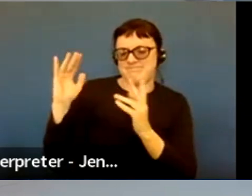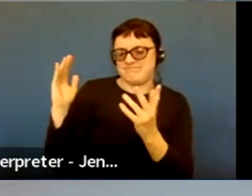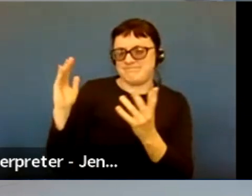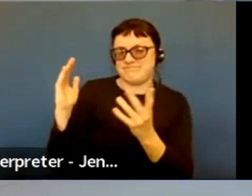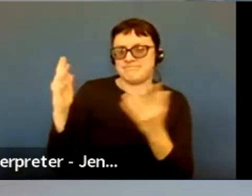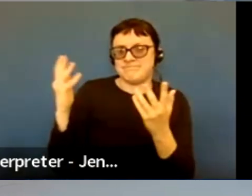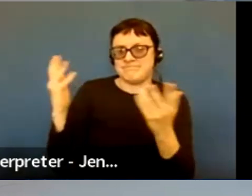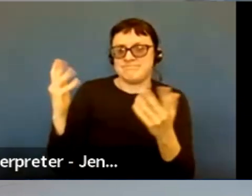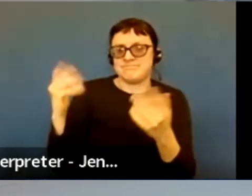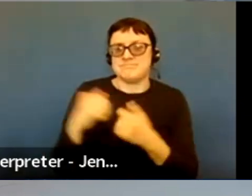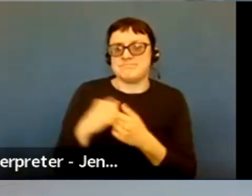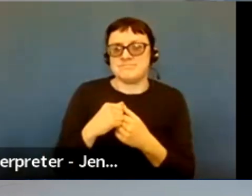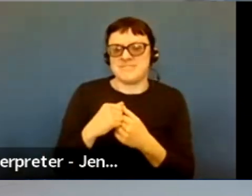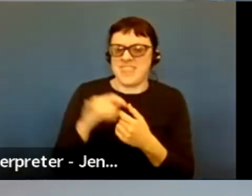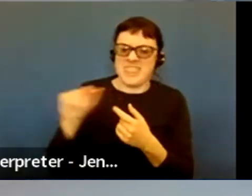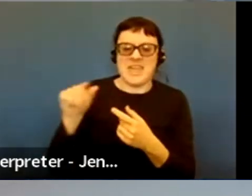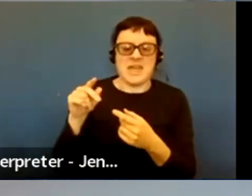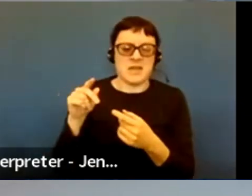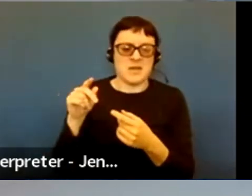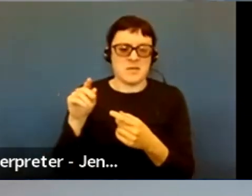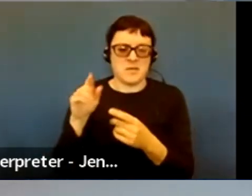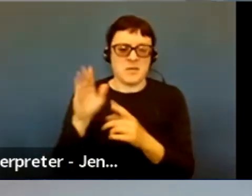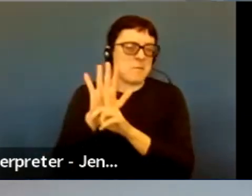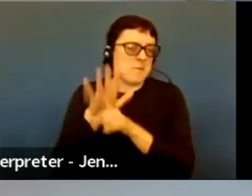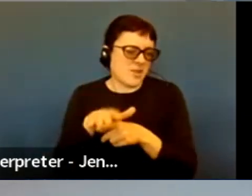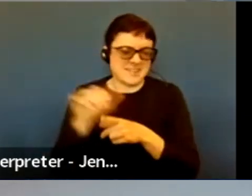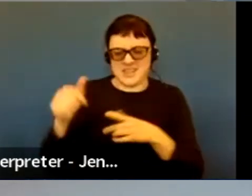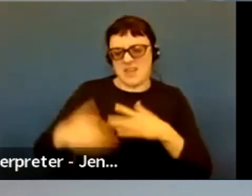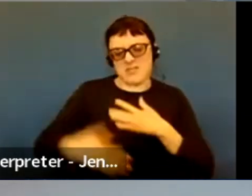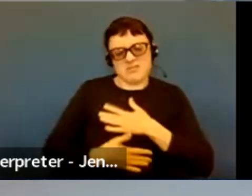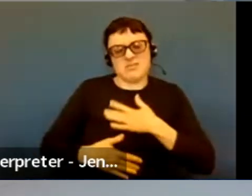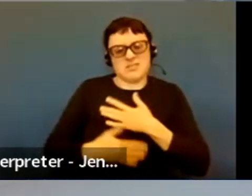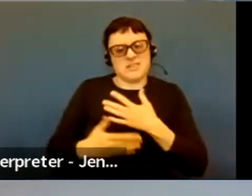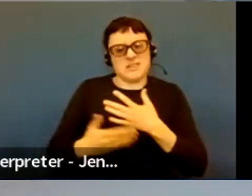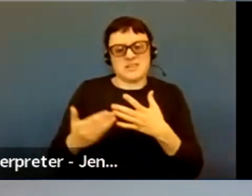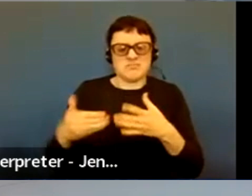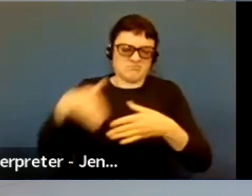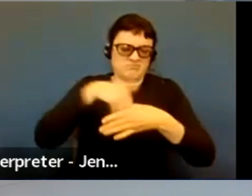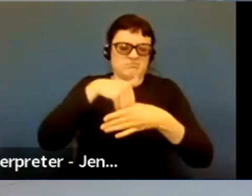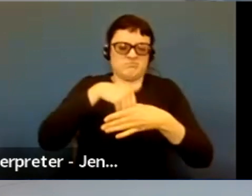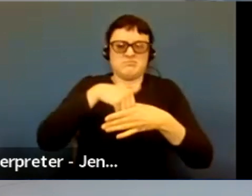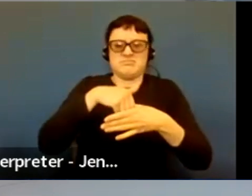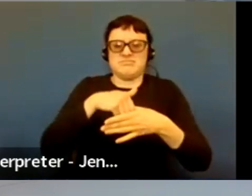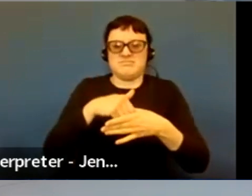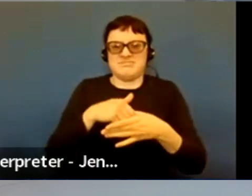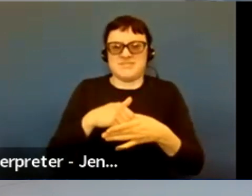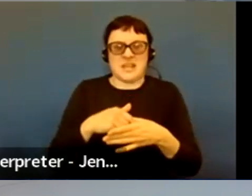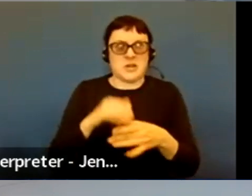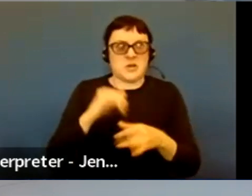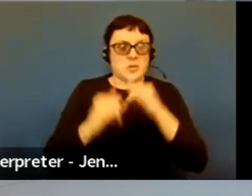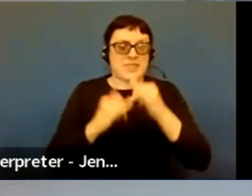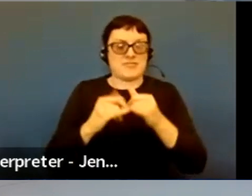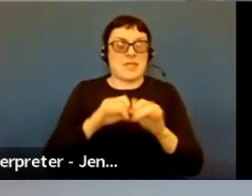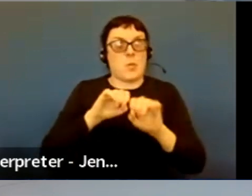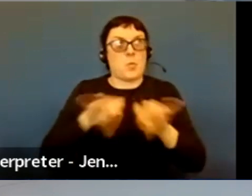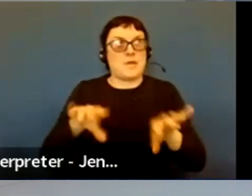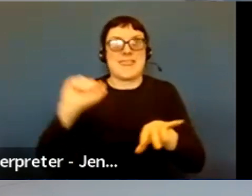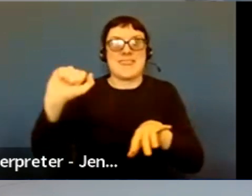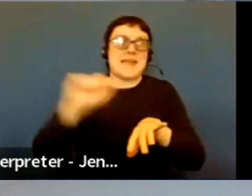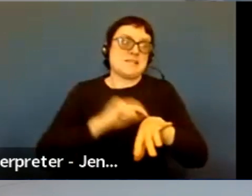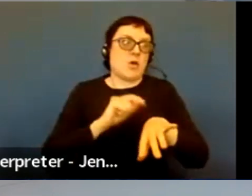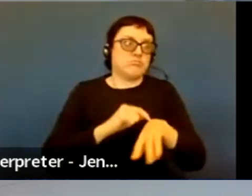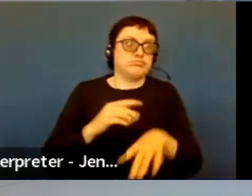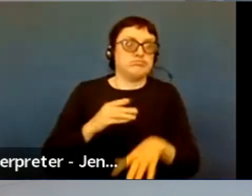their biases and in their passions and don't want to feel like they wasted time going to